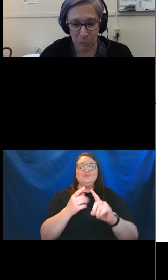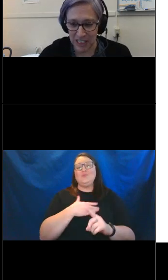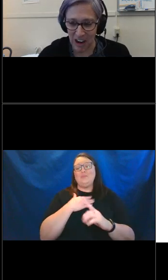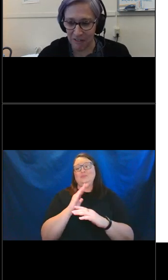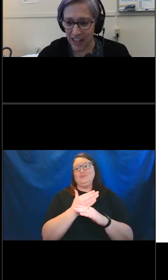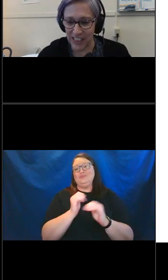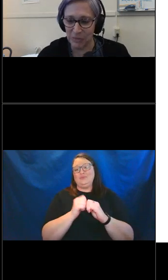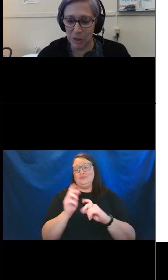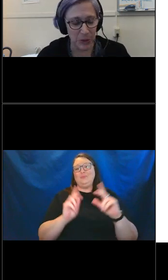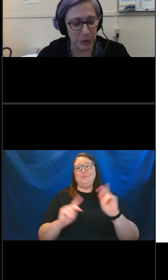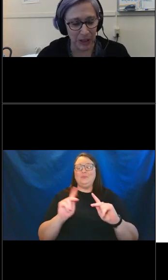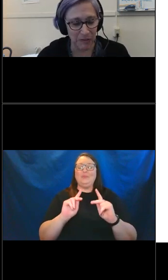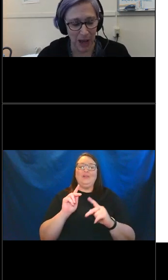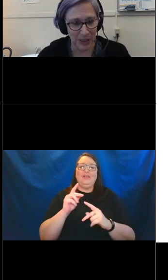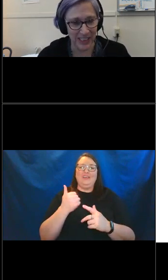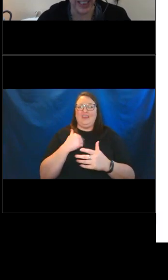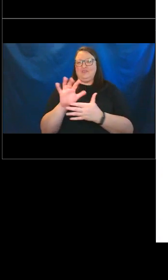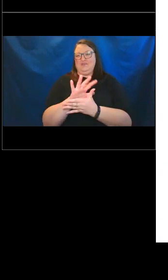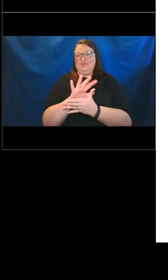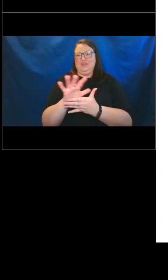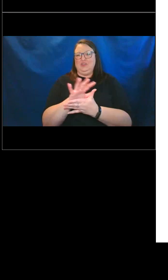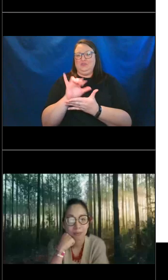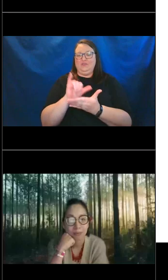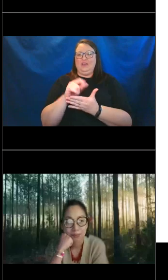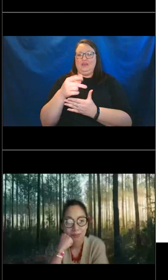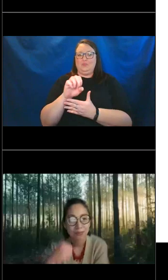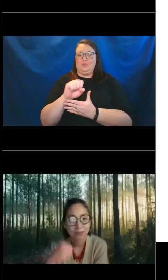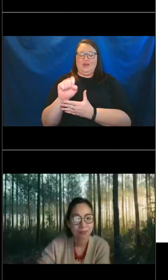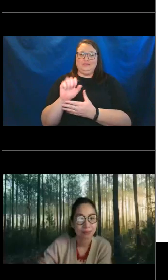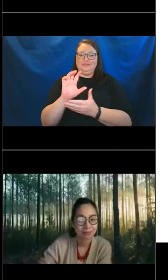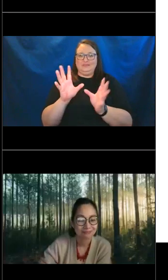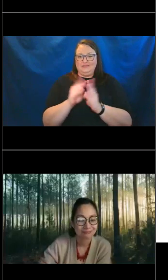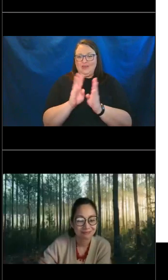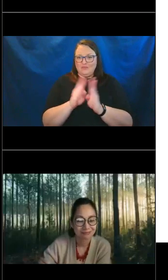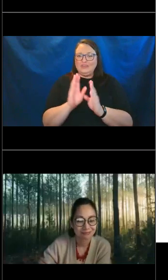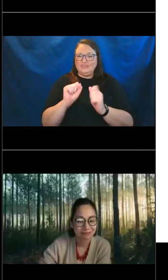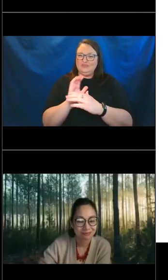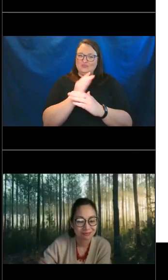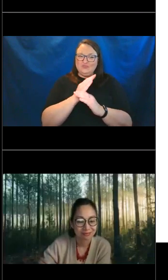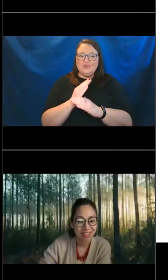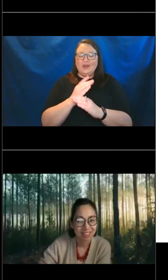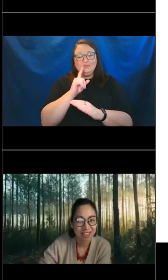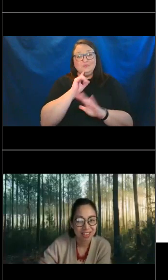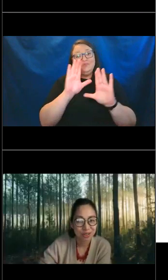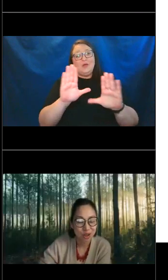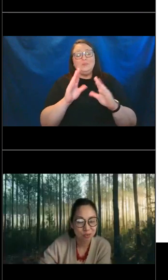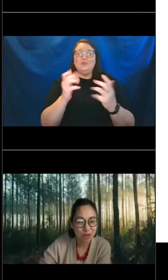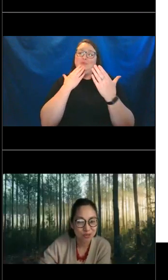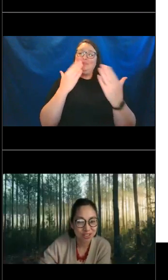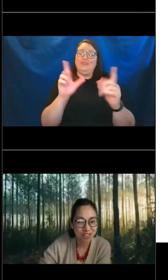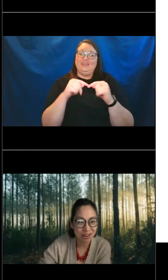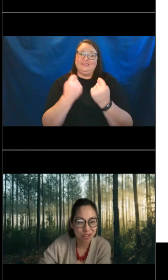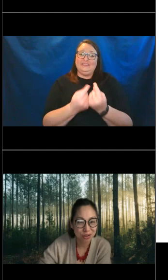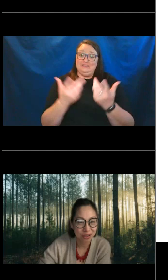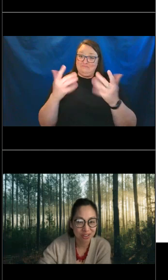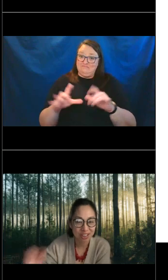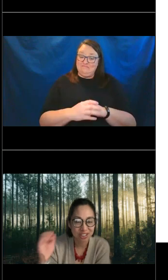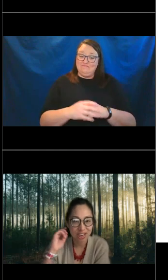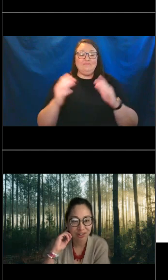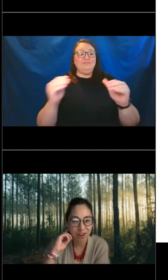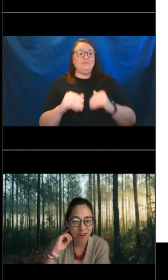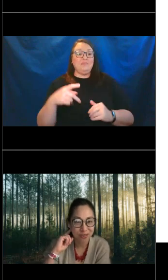video of the press conference, which was really fabulous, and wanted to thank the team. That's it. Thank you so much for the shout out, Jody,